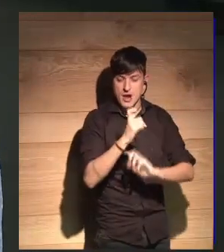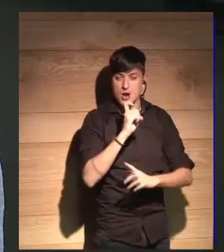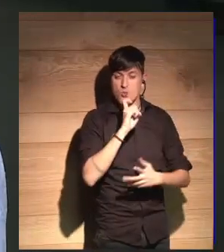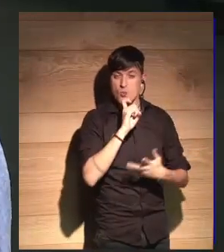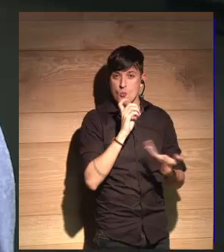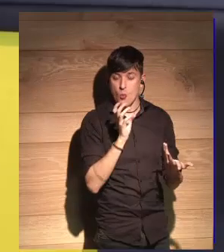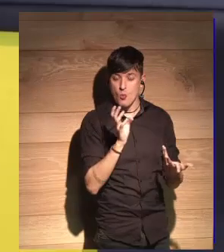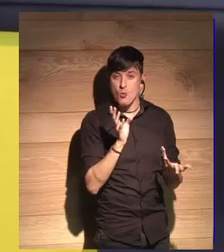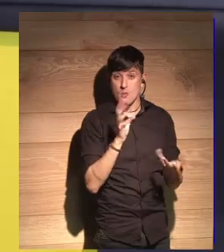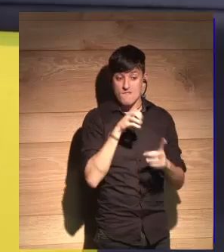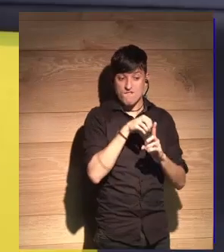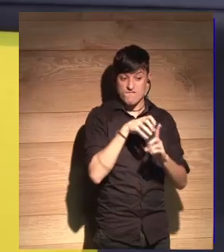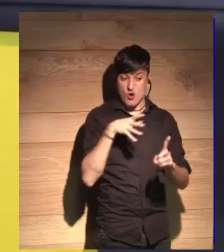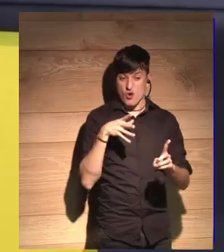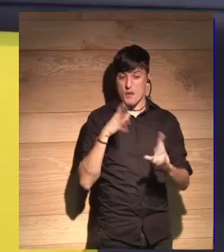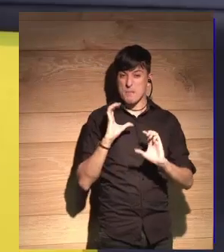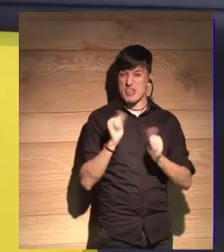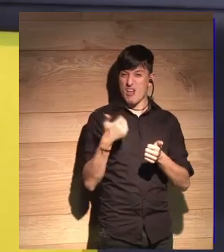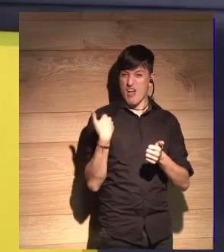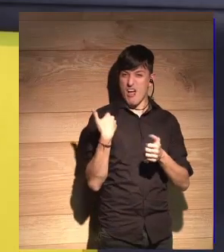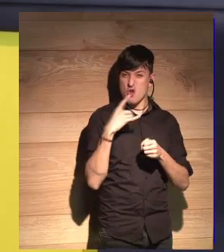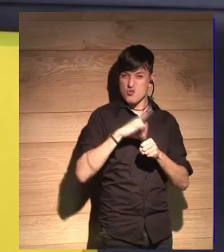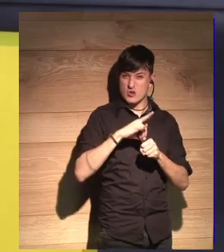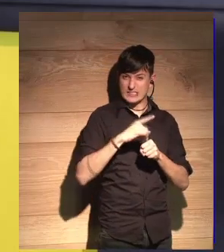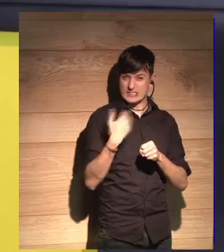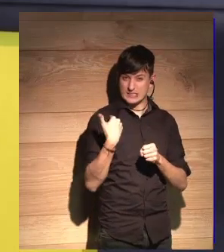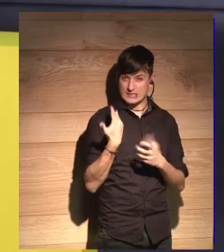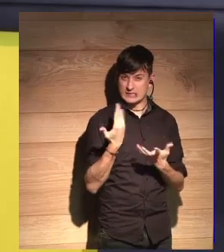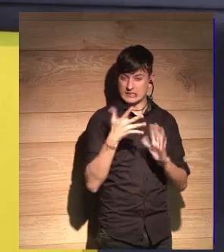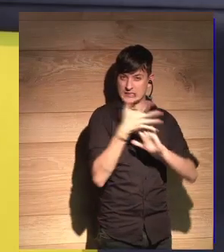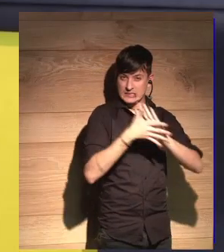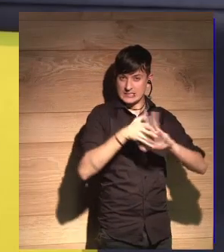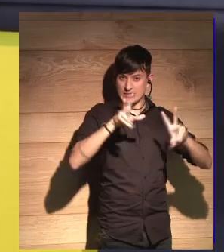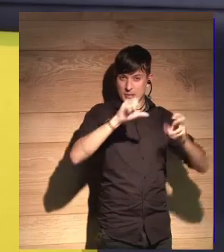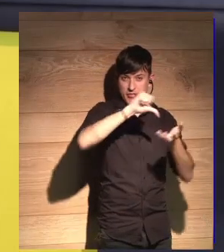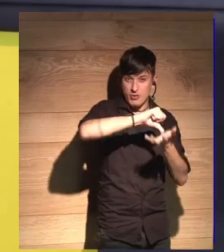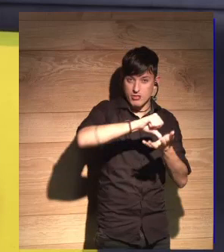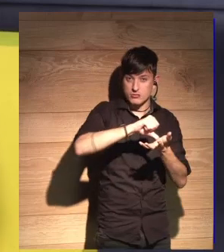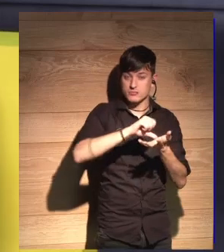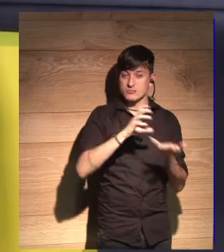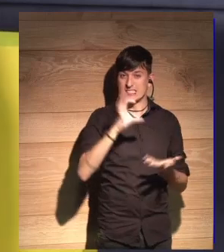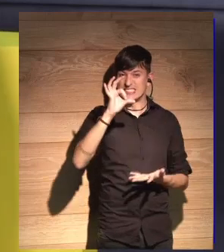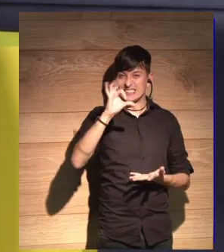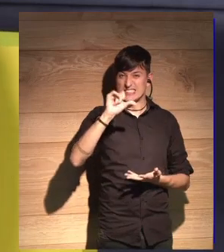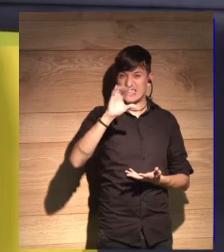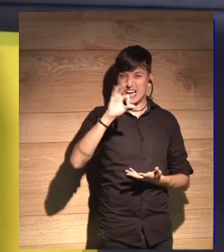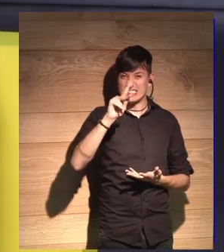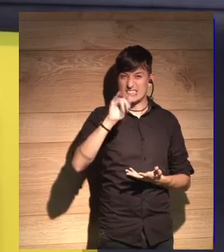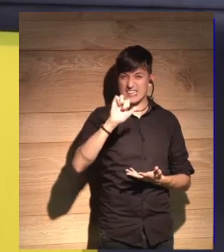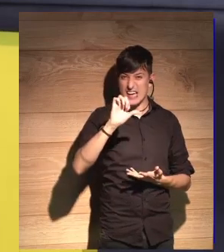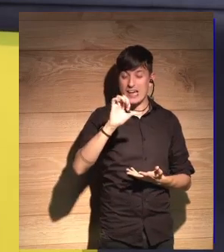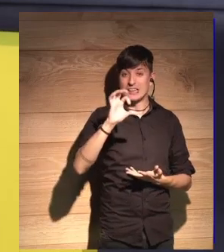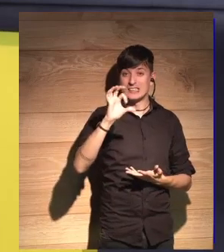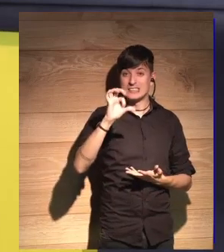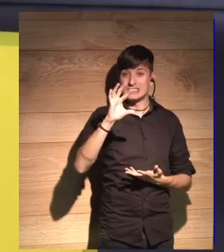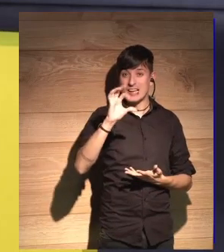change us. And we started this forum on Monday talking about cities. We had Saskia Sassen, who is